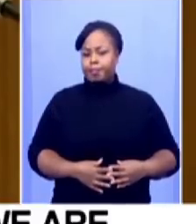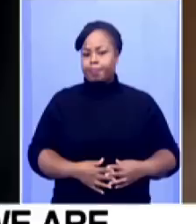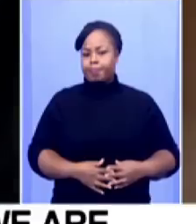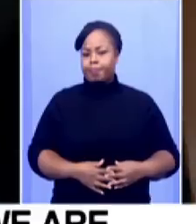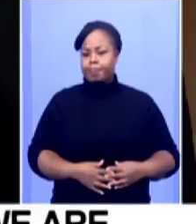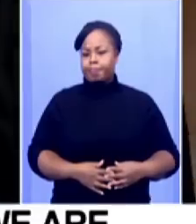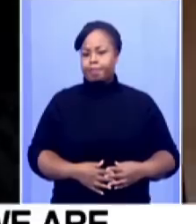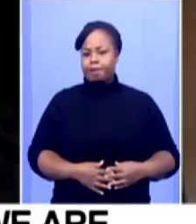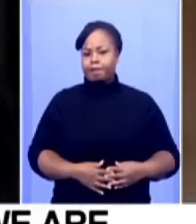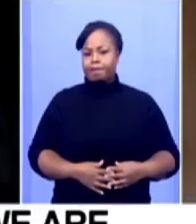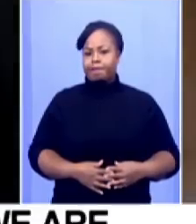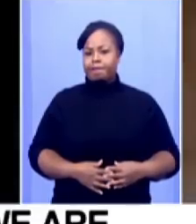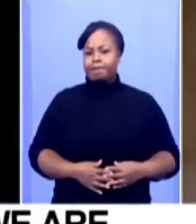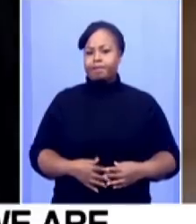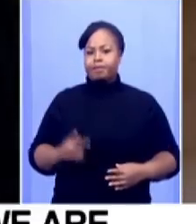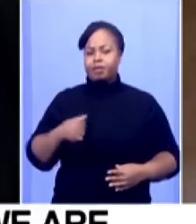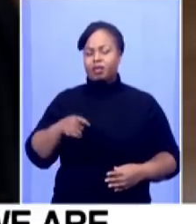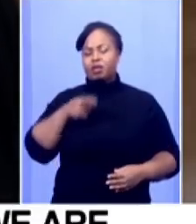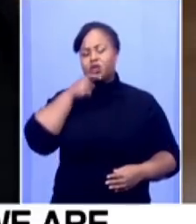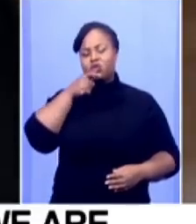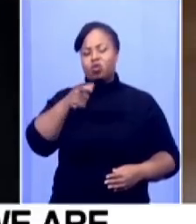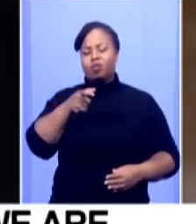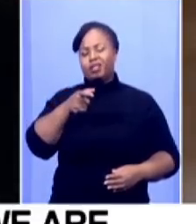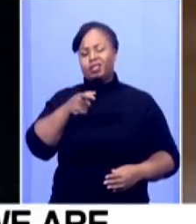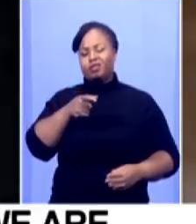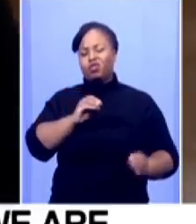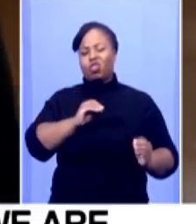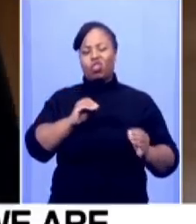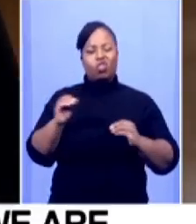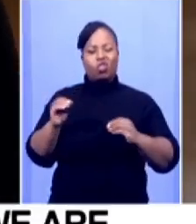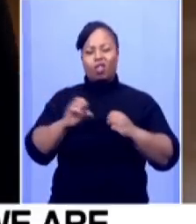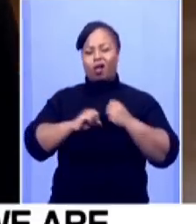I'm not going to give a long comment on